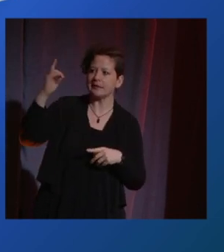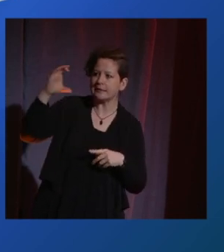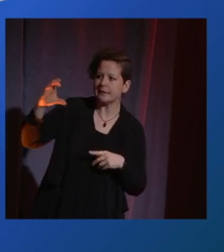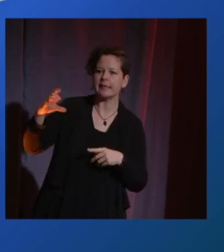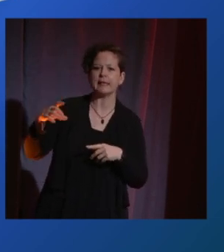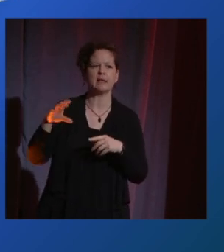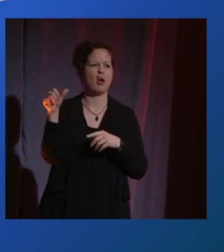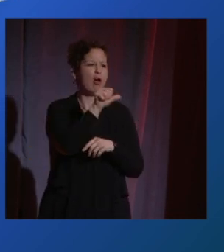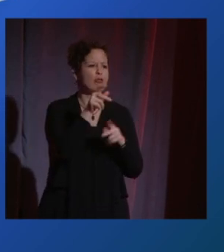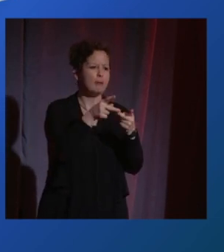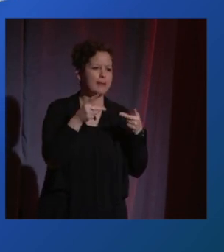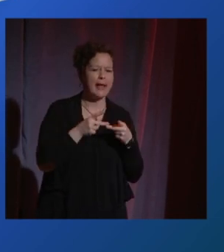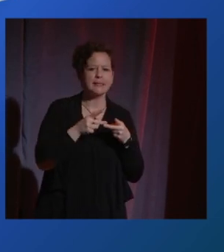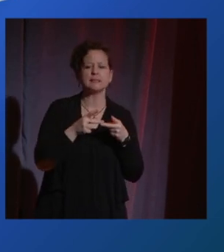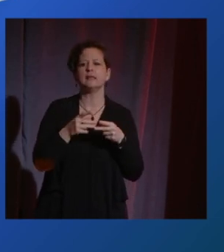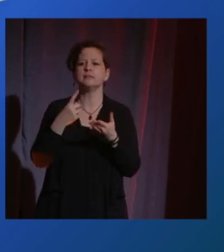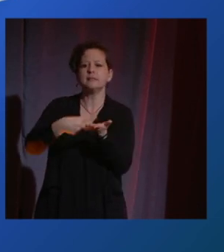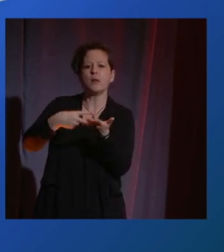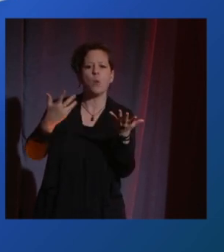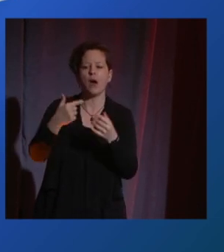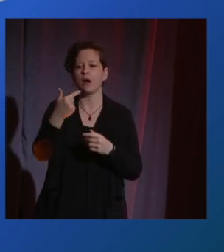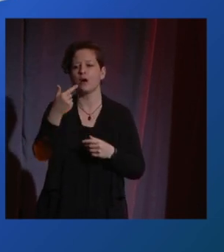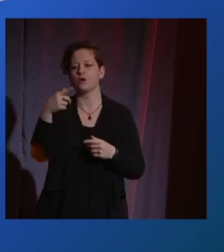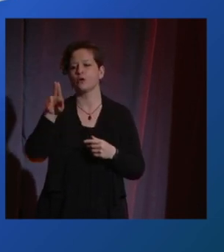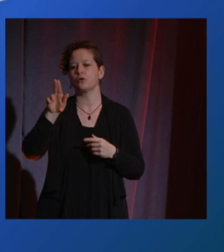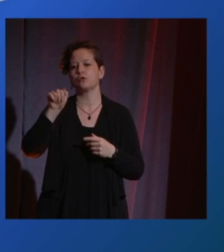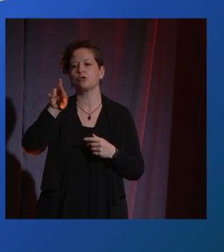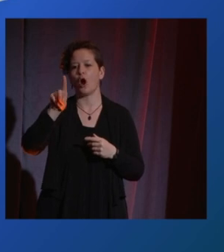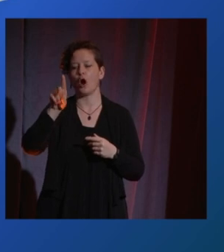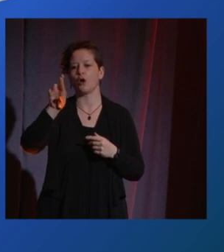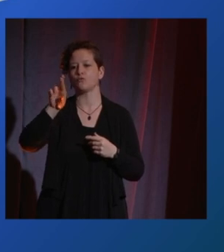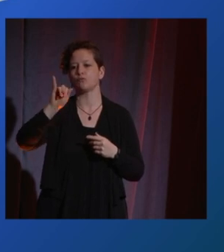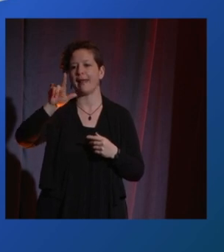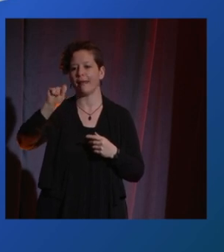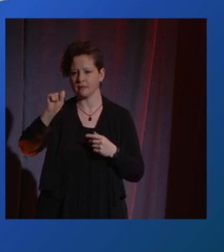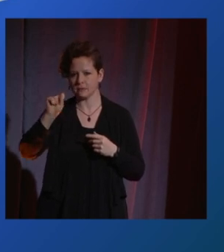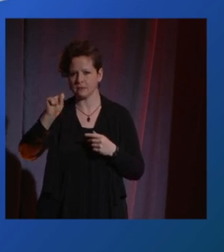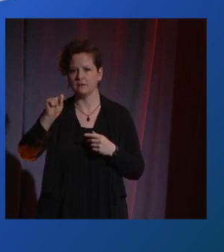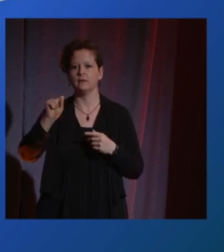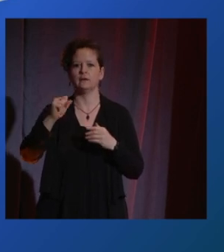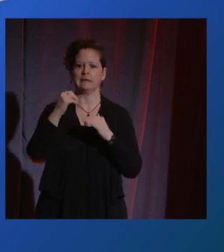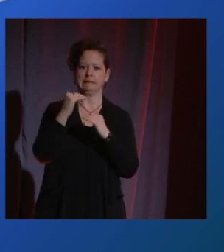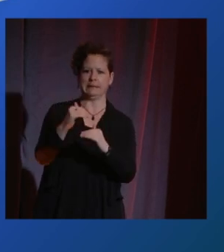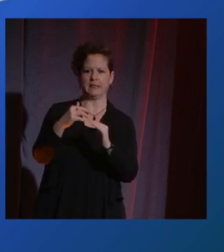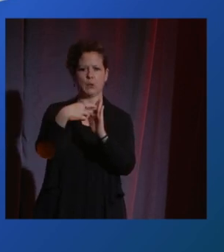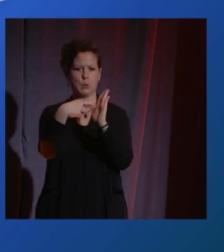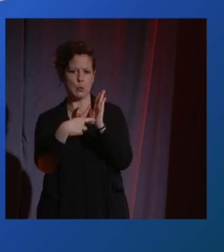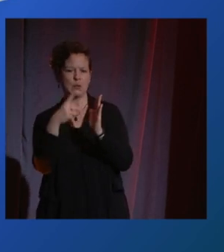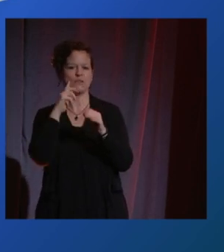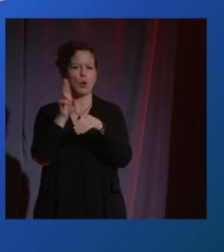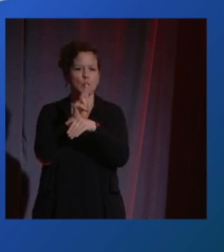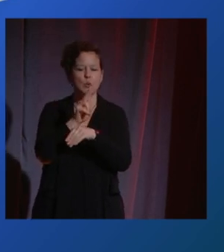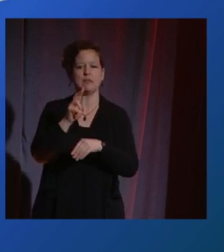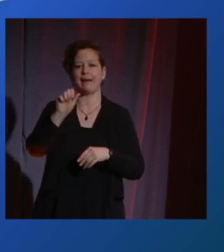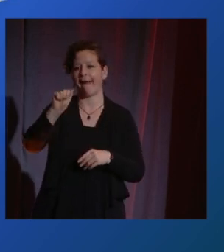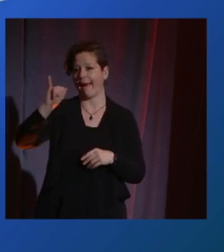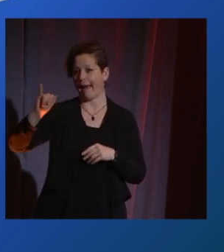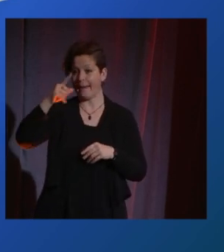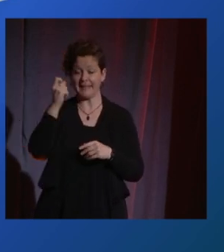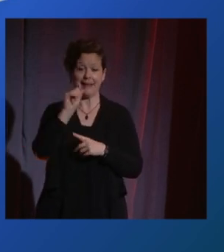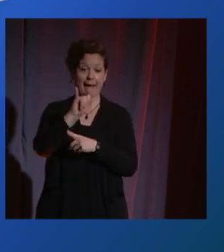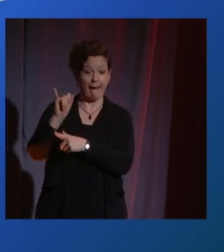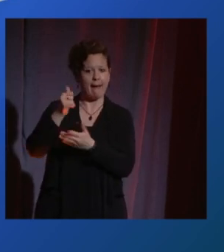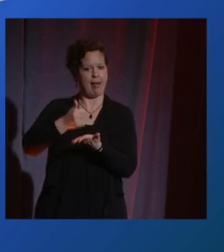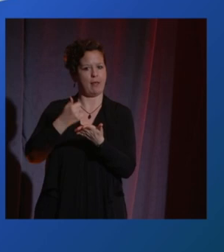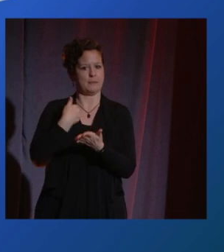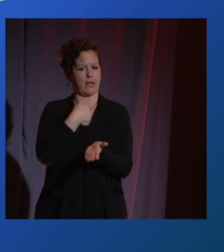rails ensuring that we have guard rails for the use of AI and ML and we're really invested in this and it